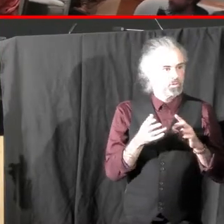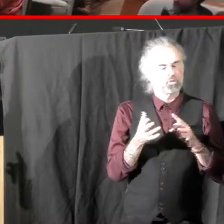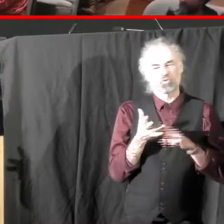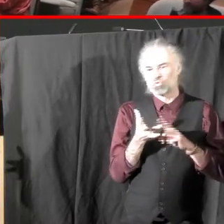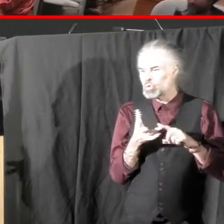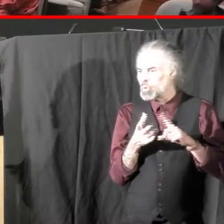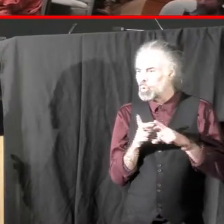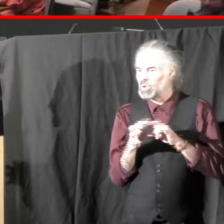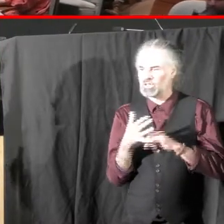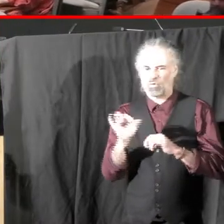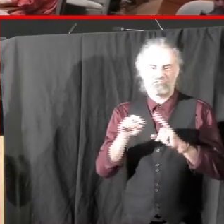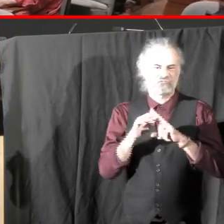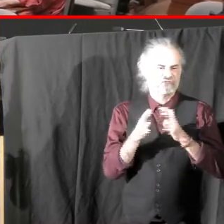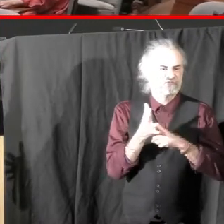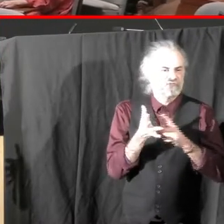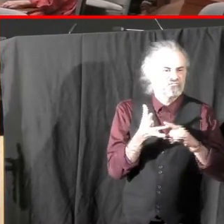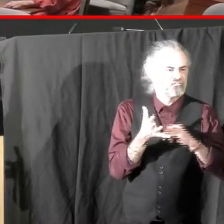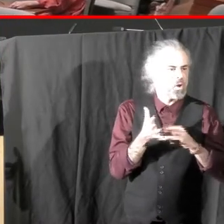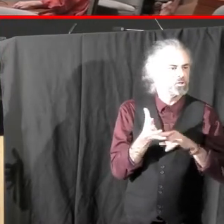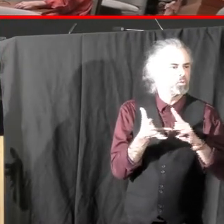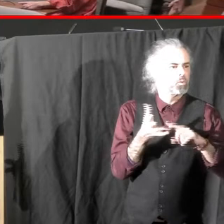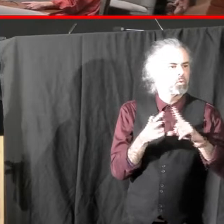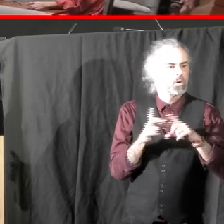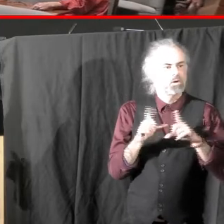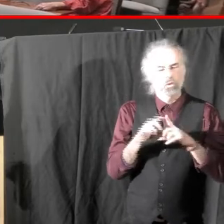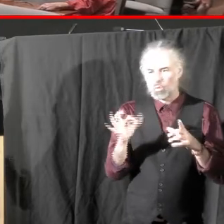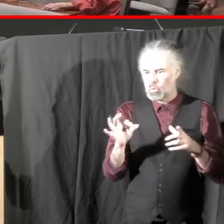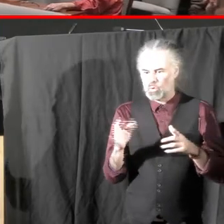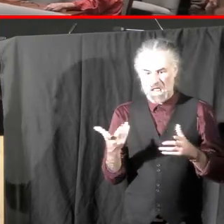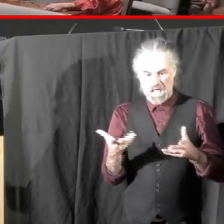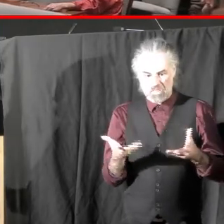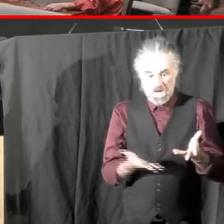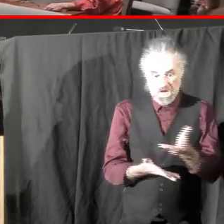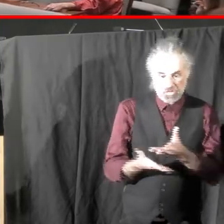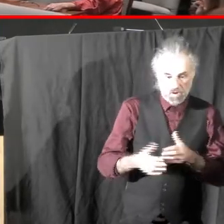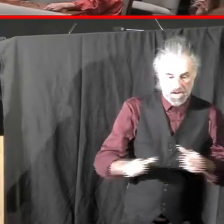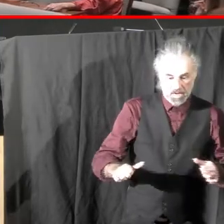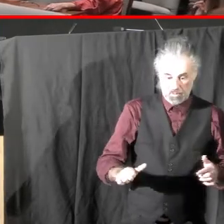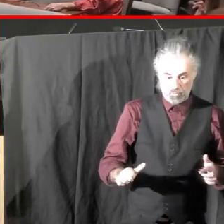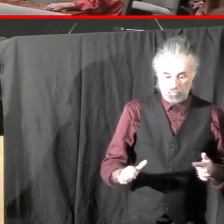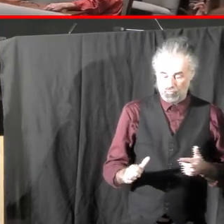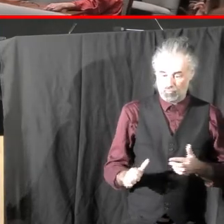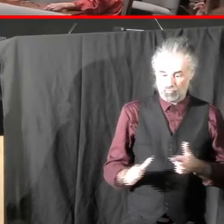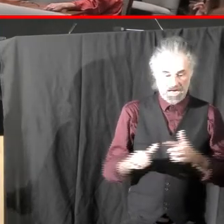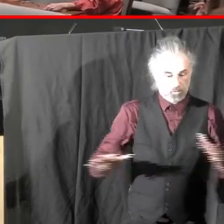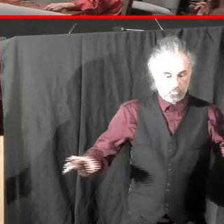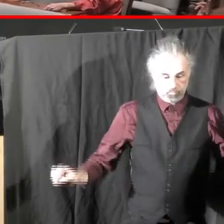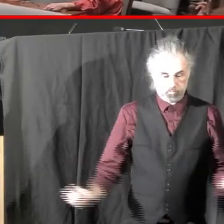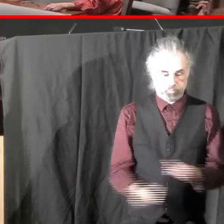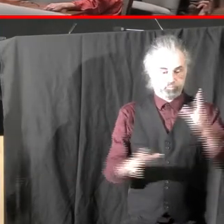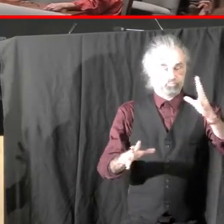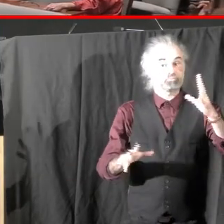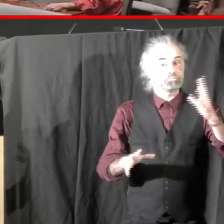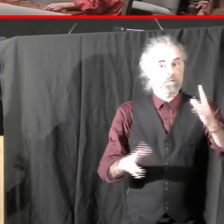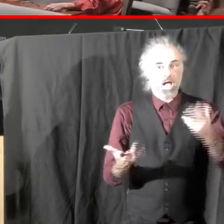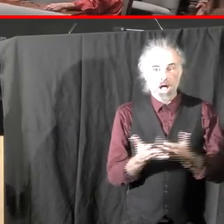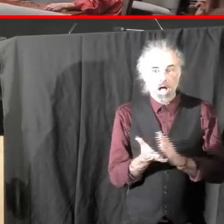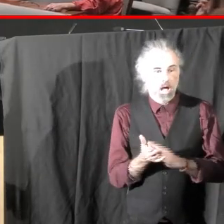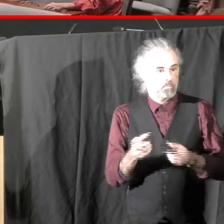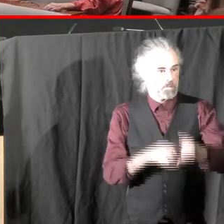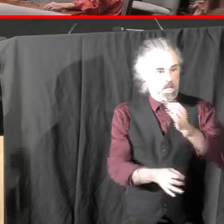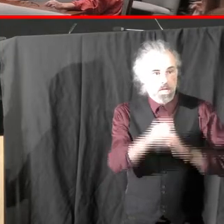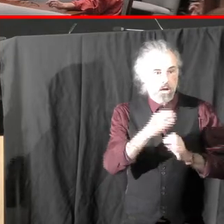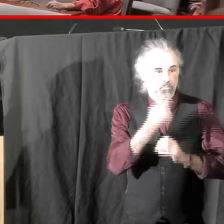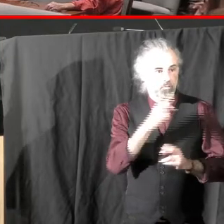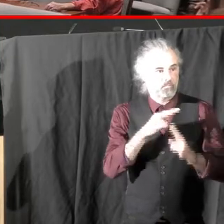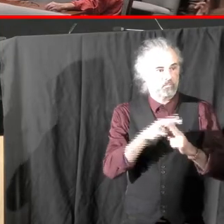or in another way, is there an interaction between some of the other substances that can be toxic to humans as well in high